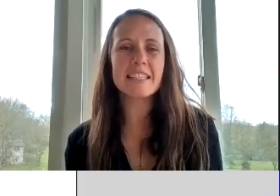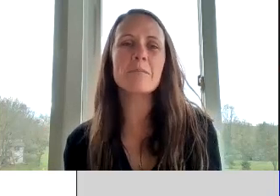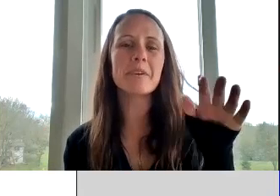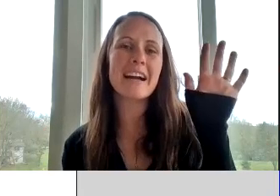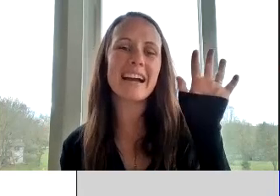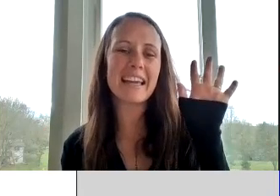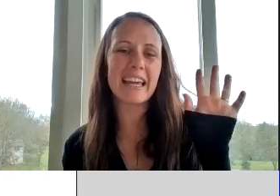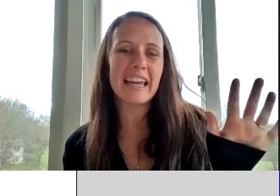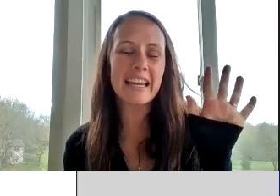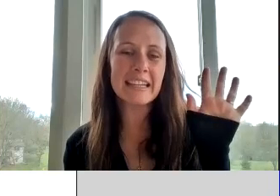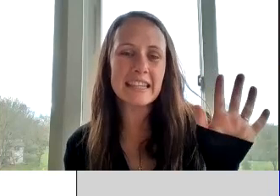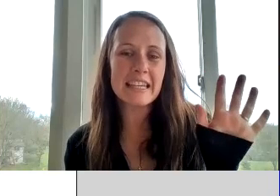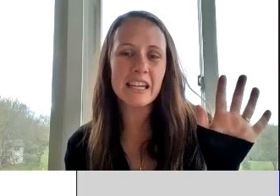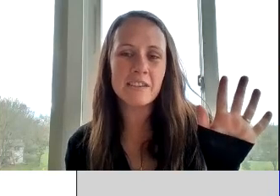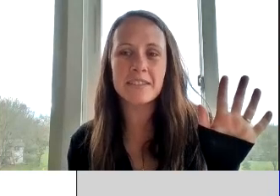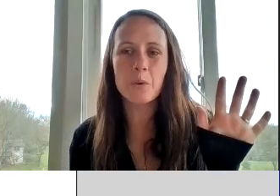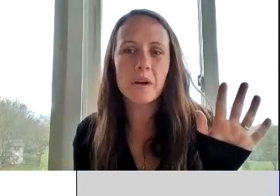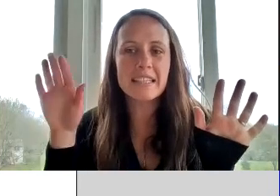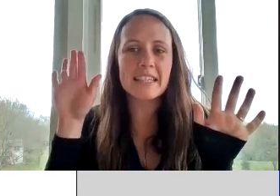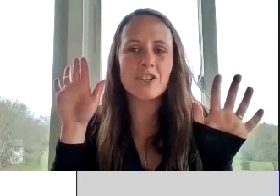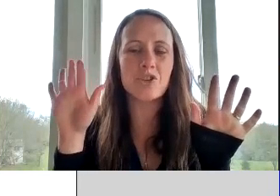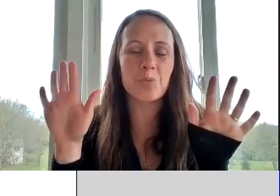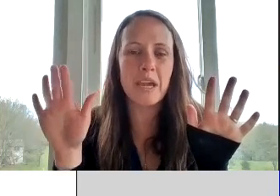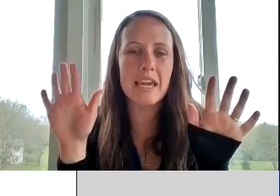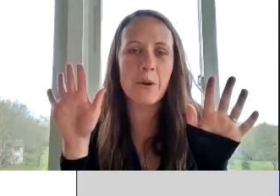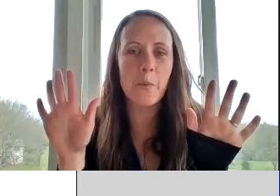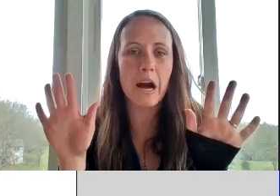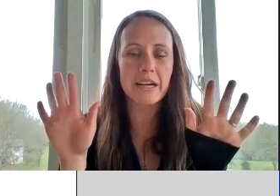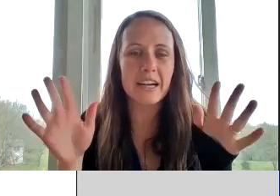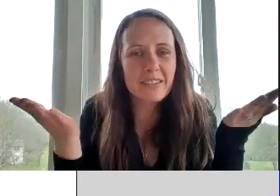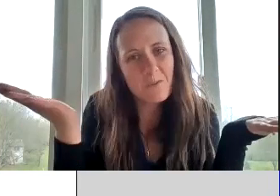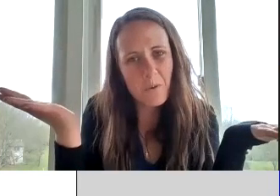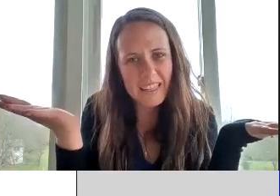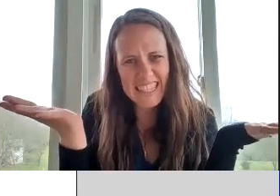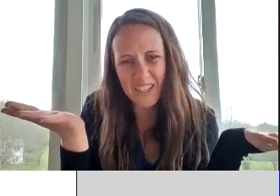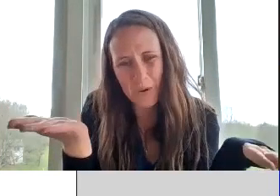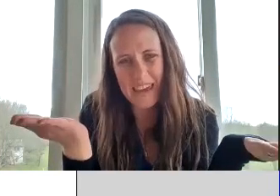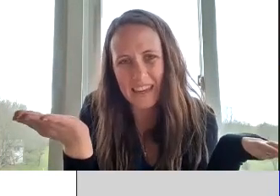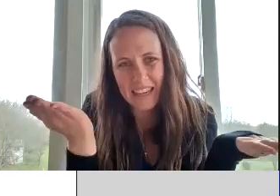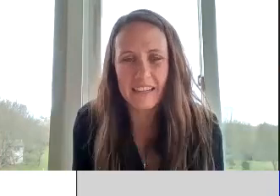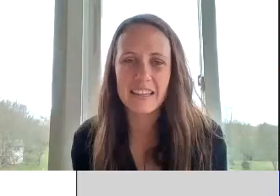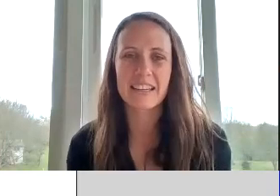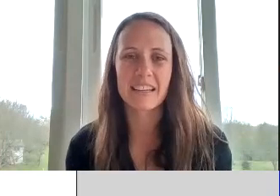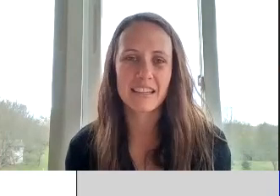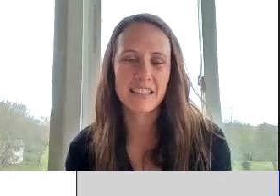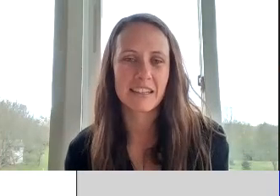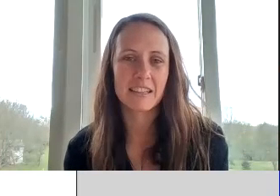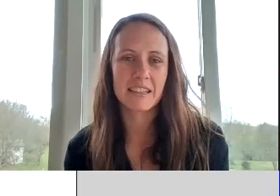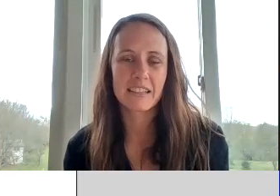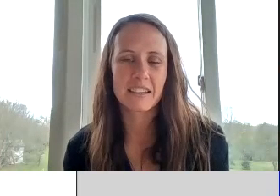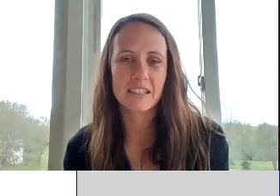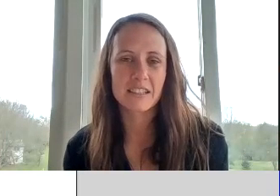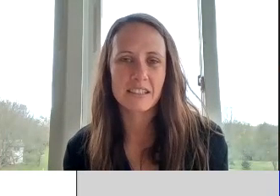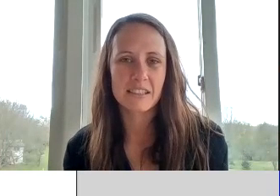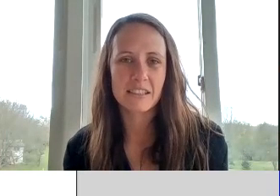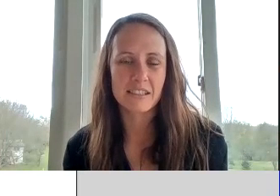Is the zebra eating leaves or is he drinking water? What's he doing?